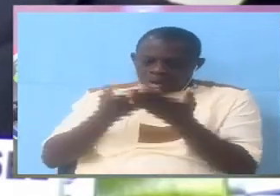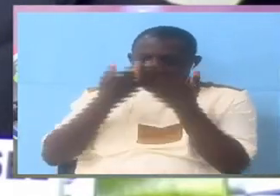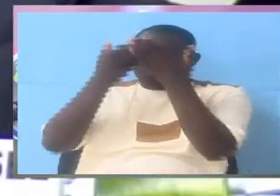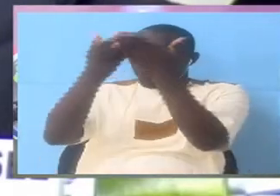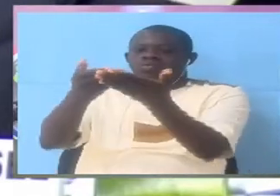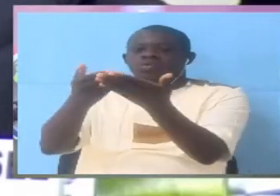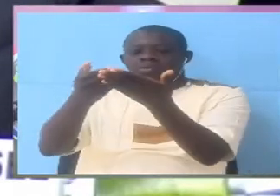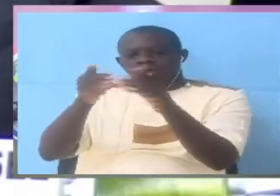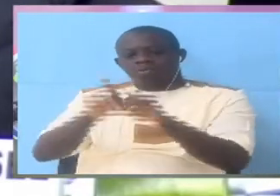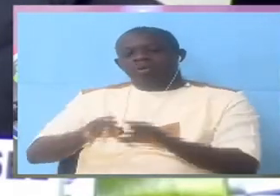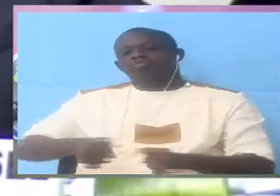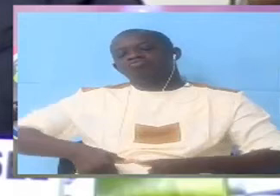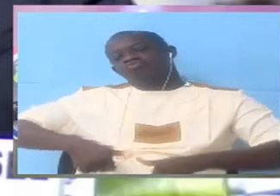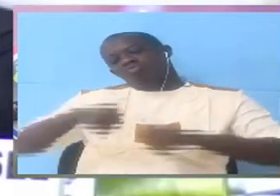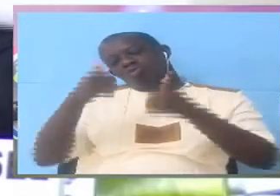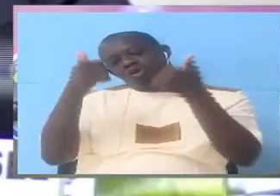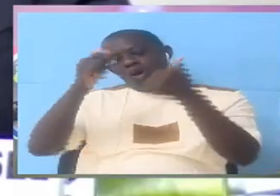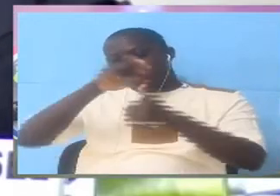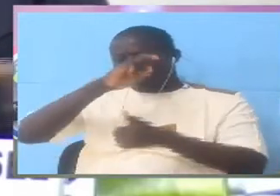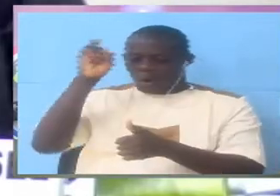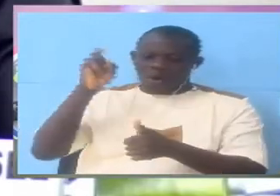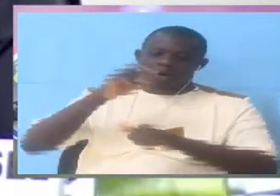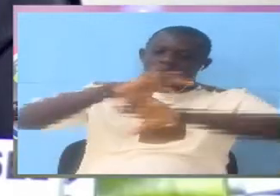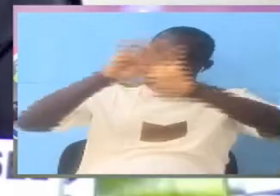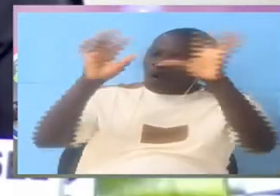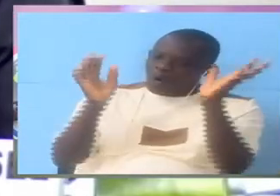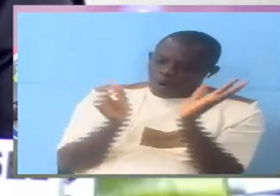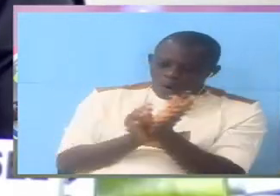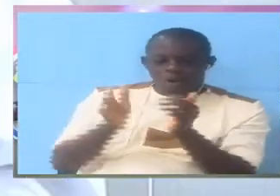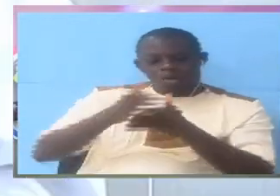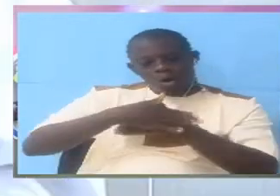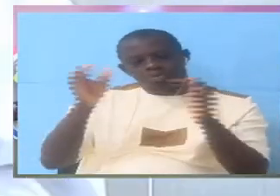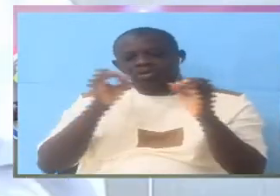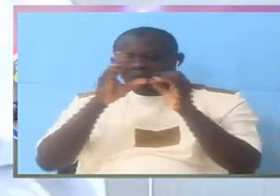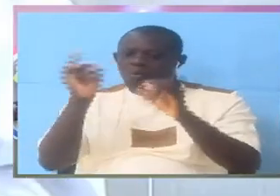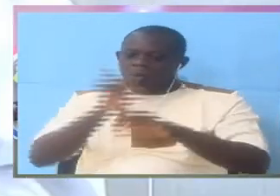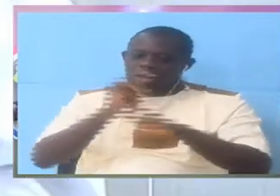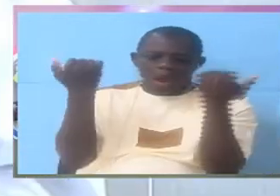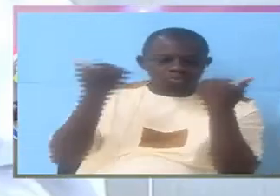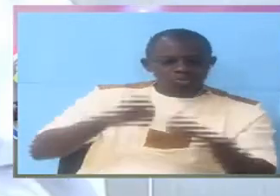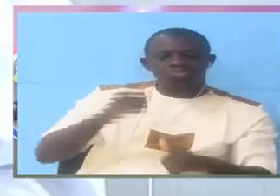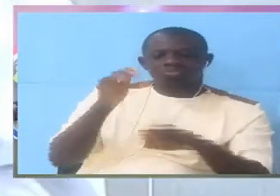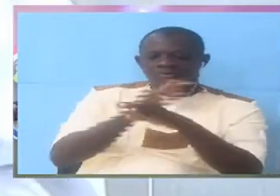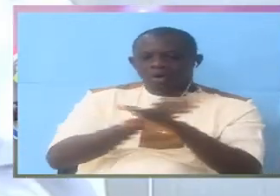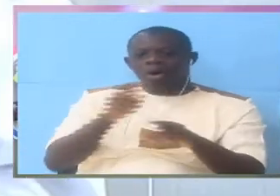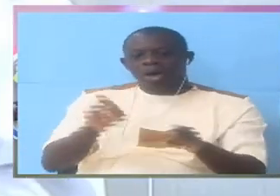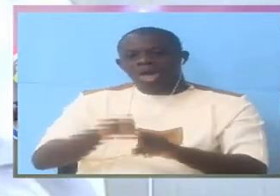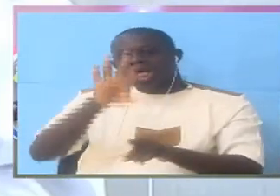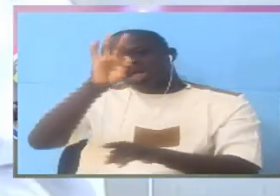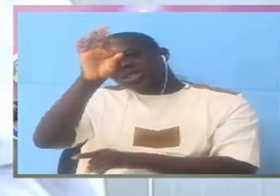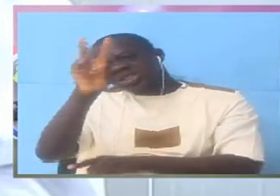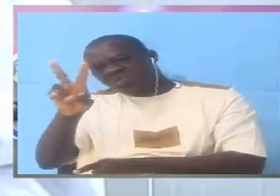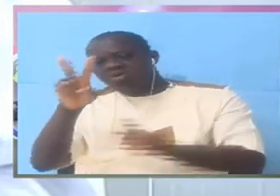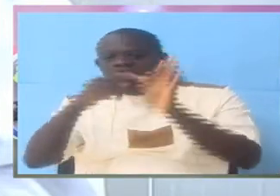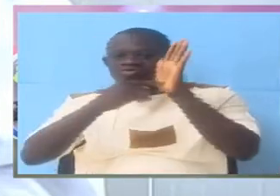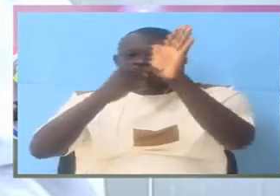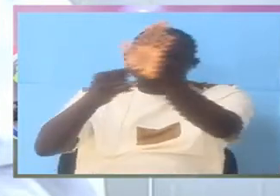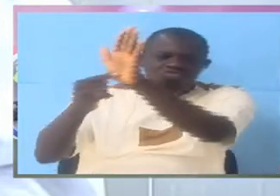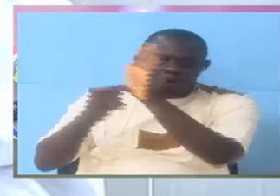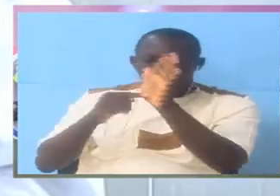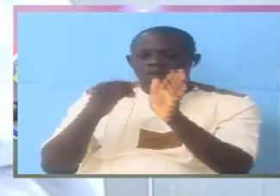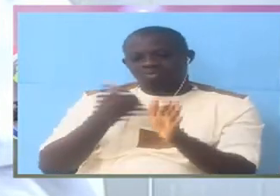job. They all confessed. Parade them before television. I didn't know about the report. Did you